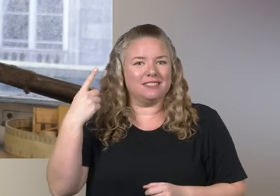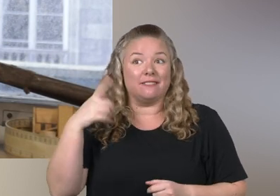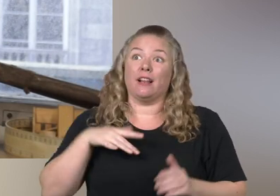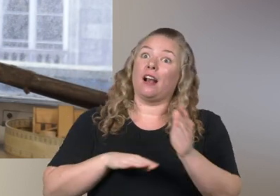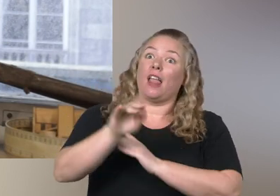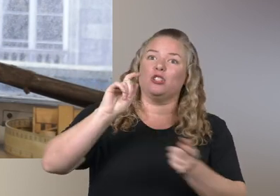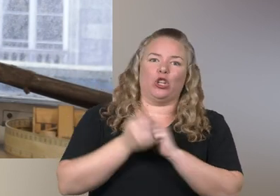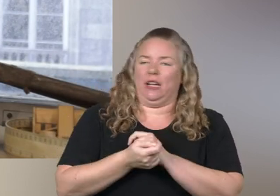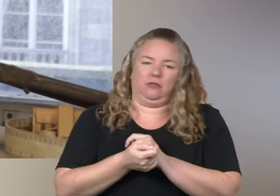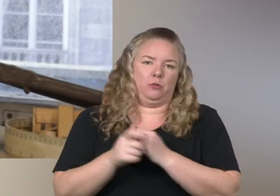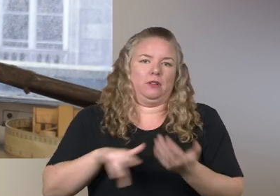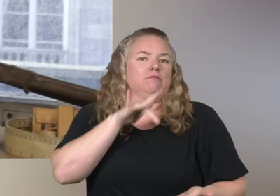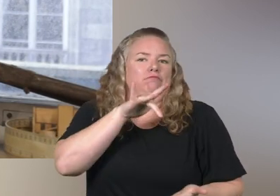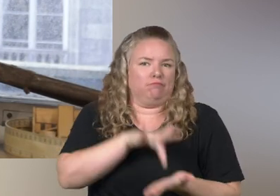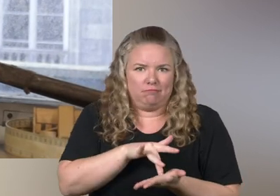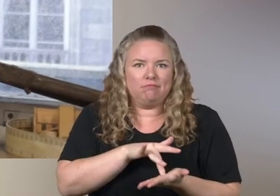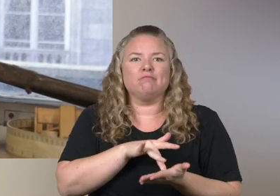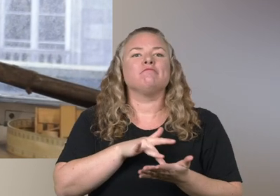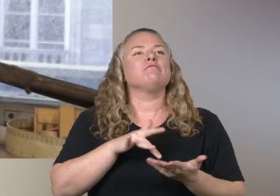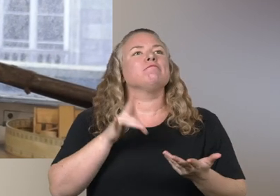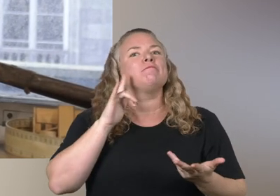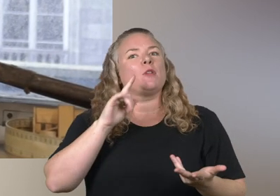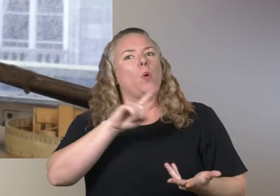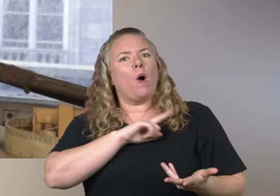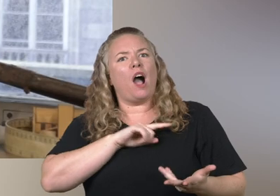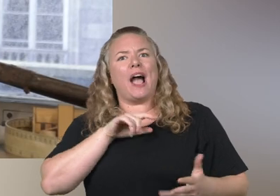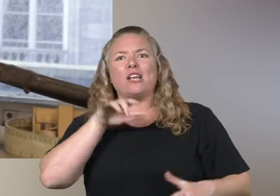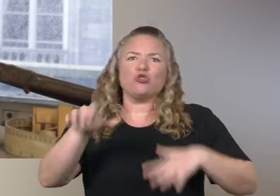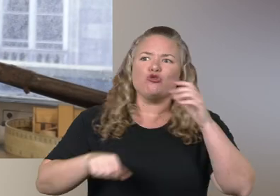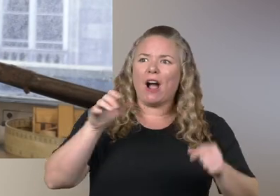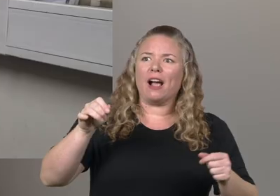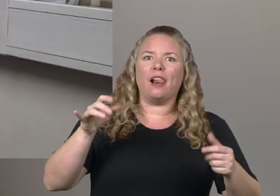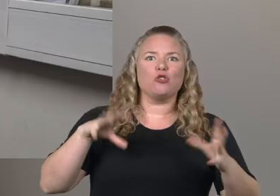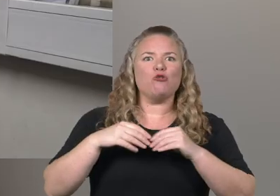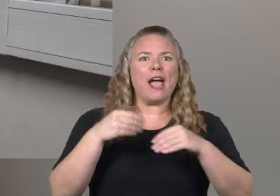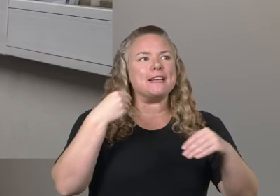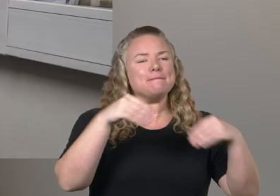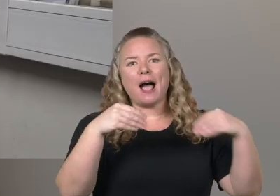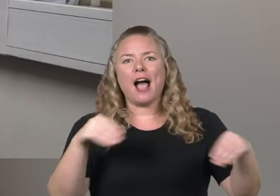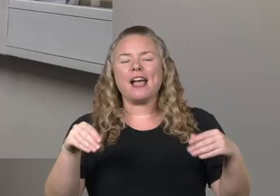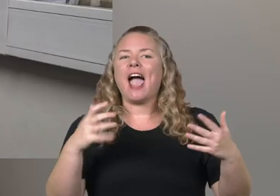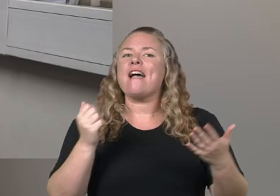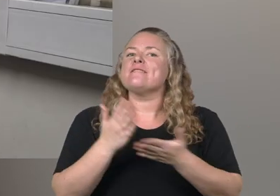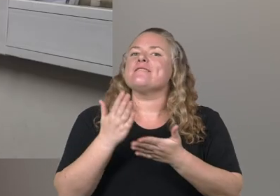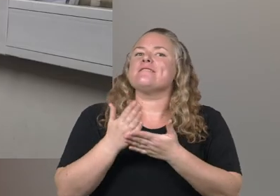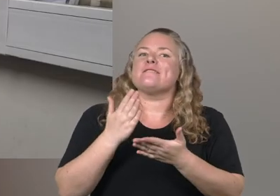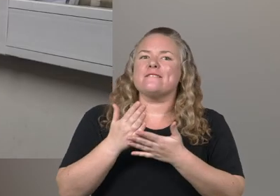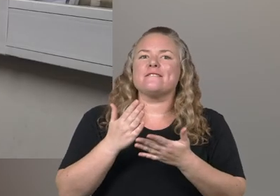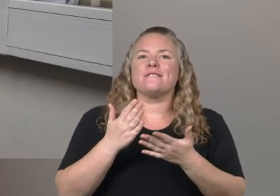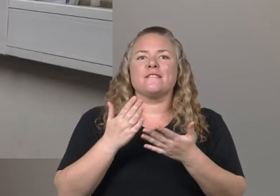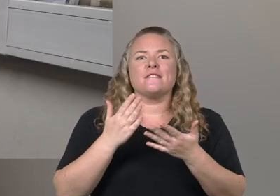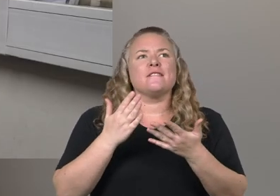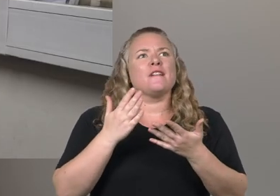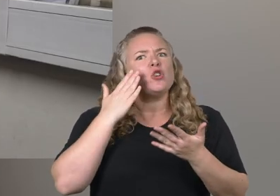change. I think the regions have always struggled to create a market, certainly. I don't know what